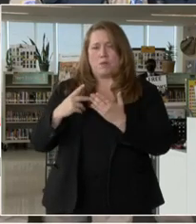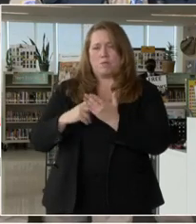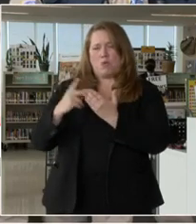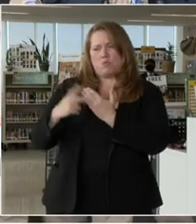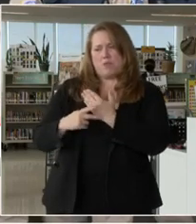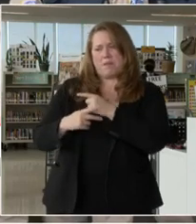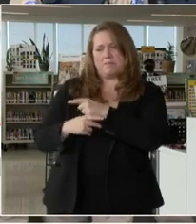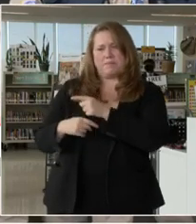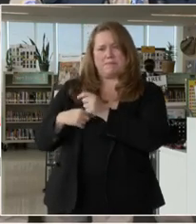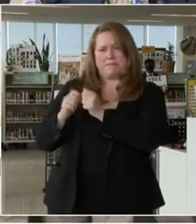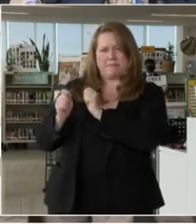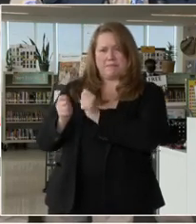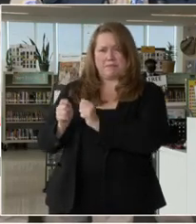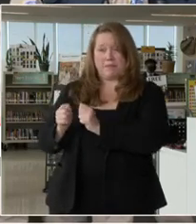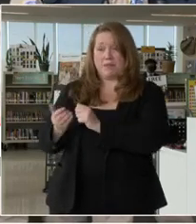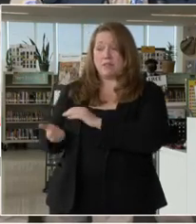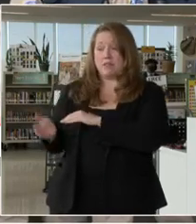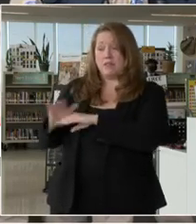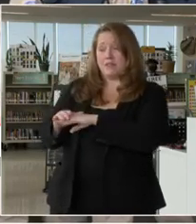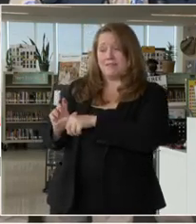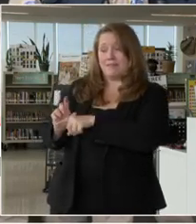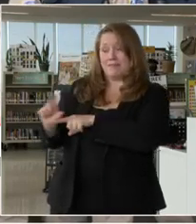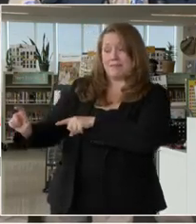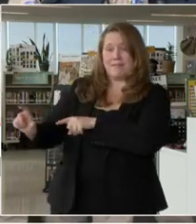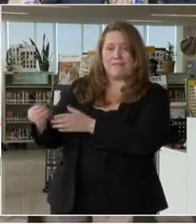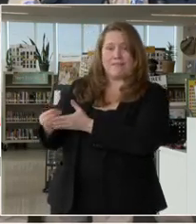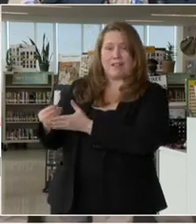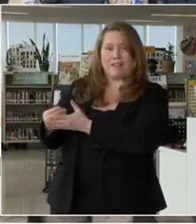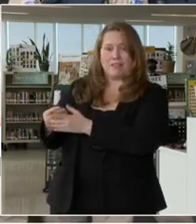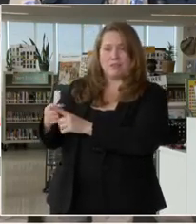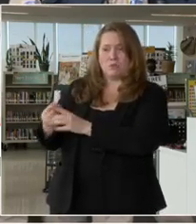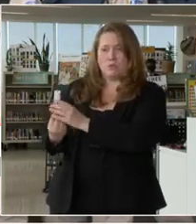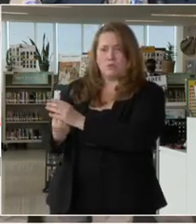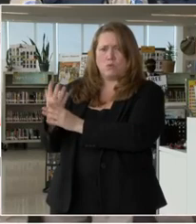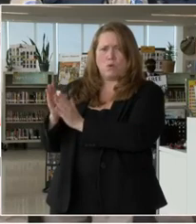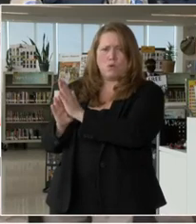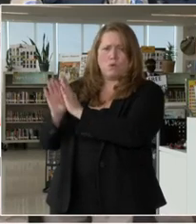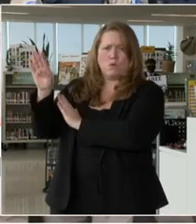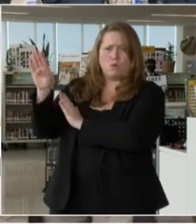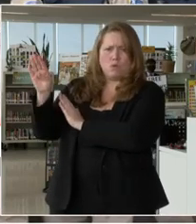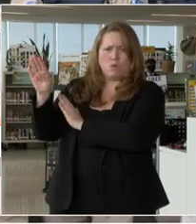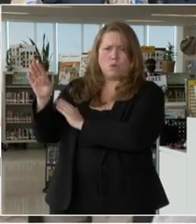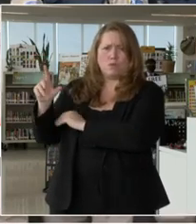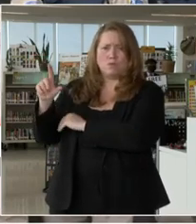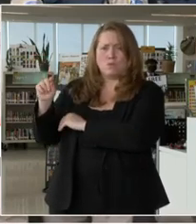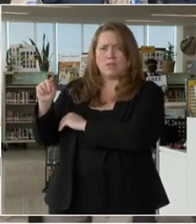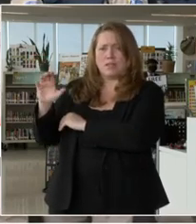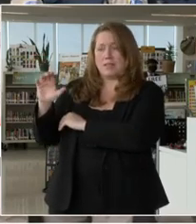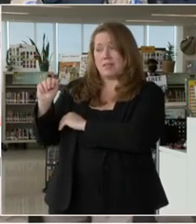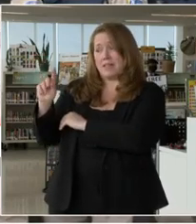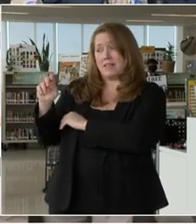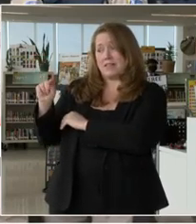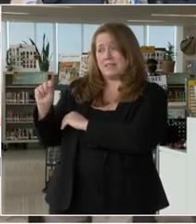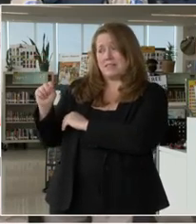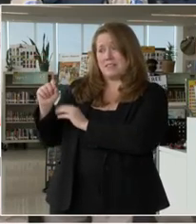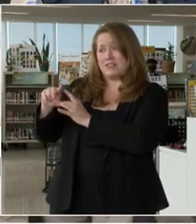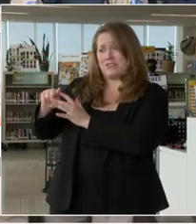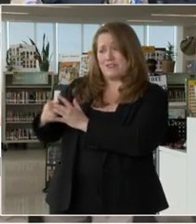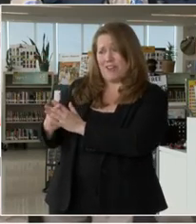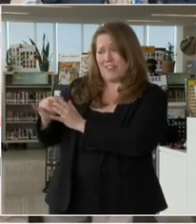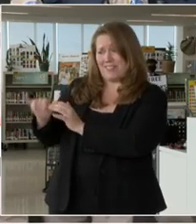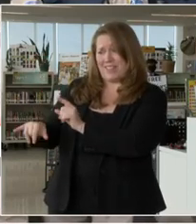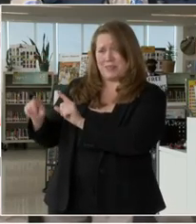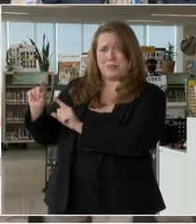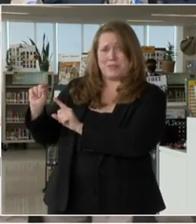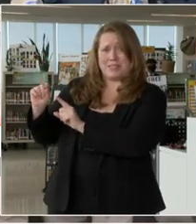funding for the program, growing it from 20 cadets a year in 2015 until